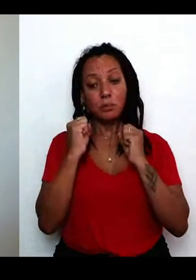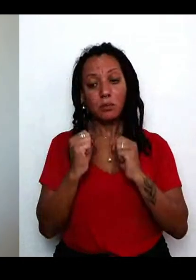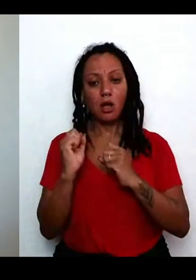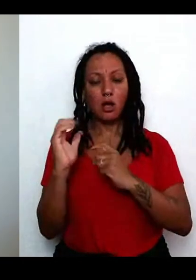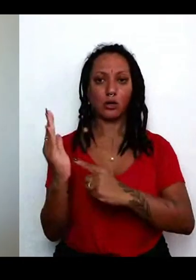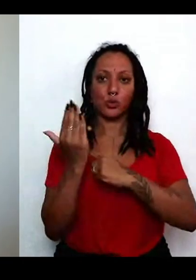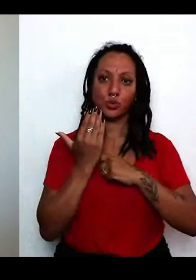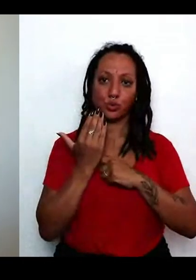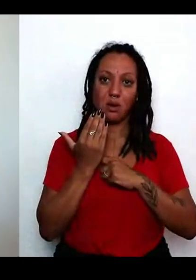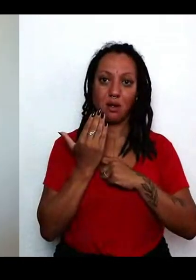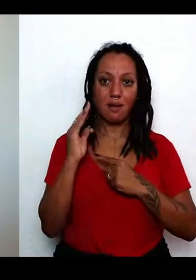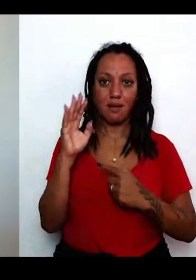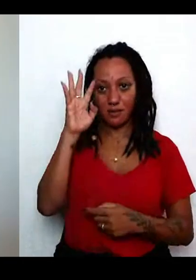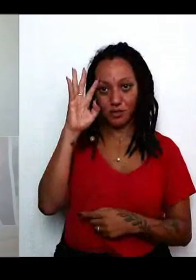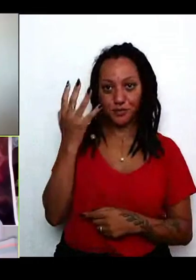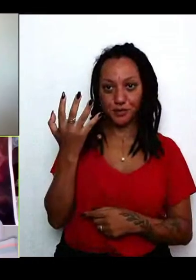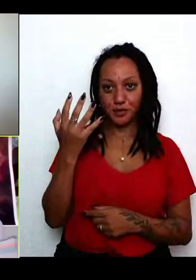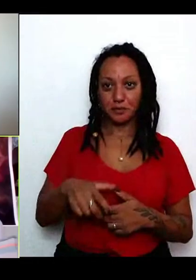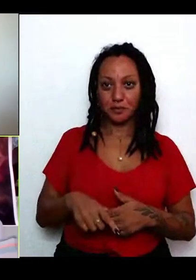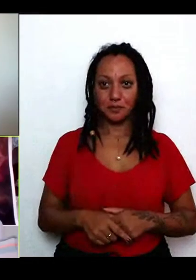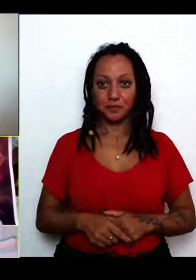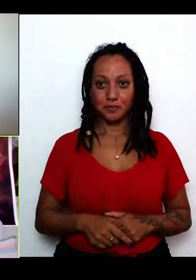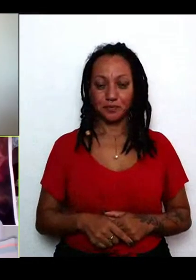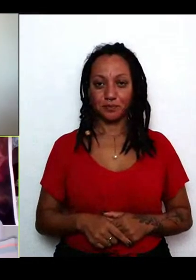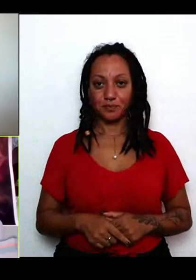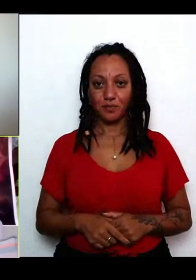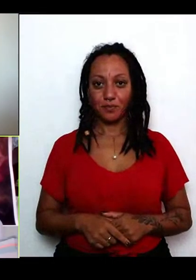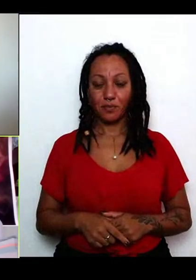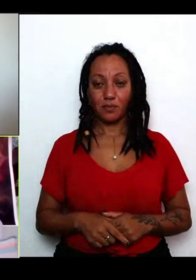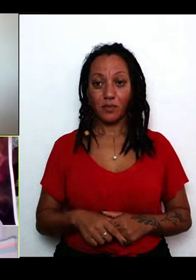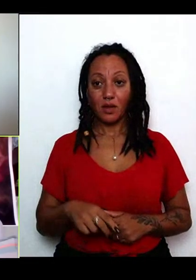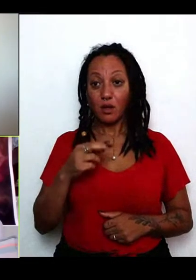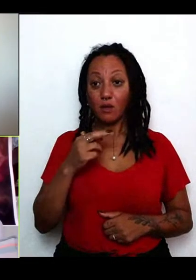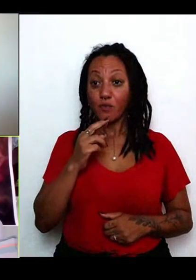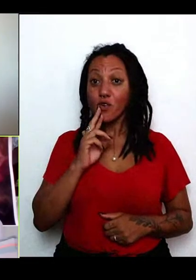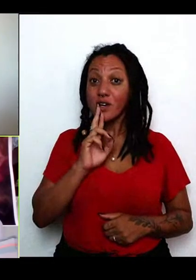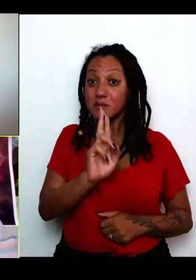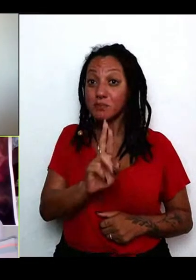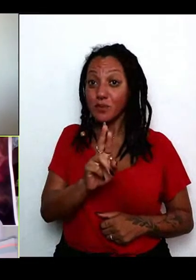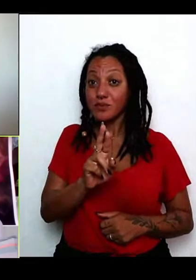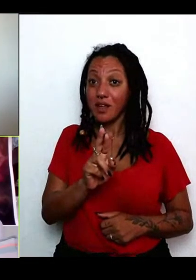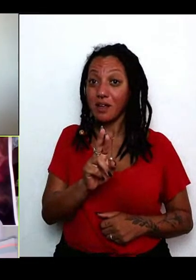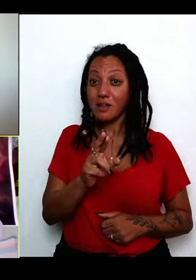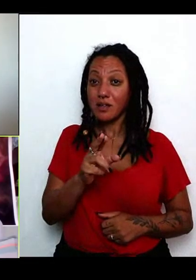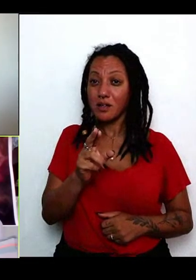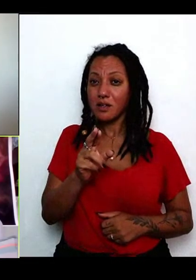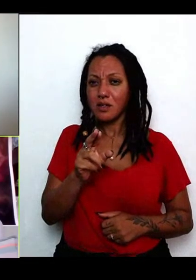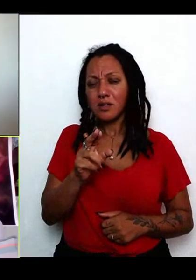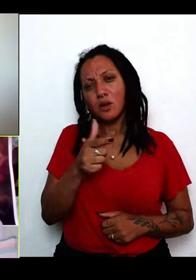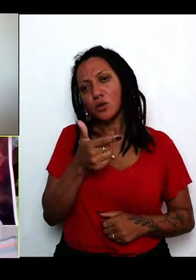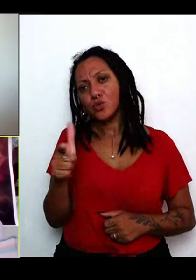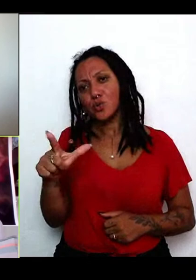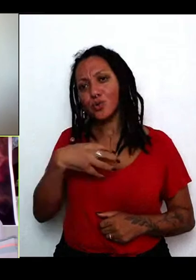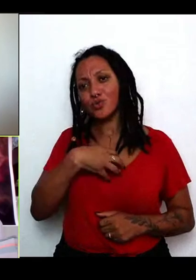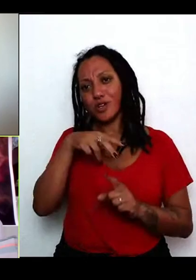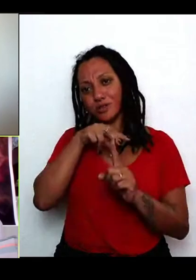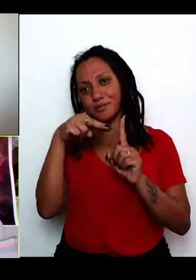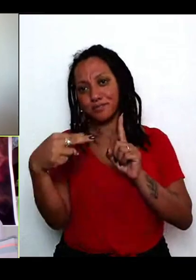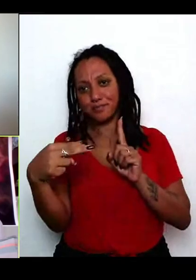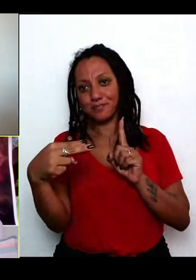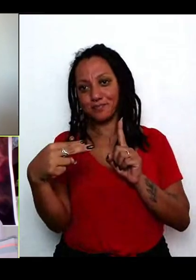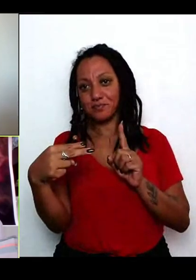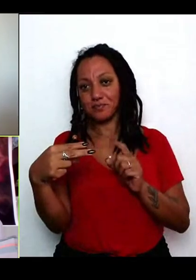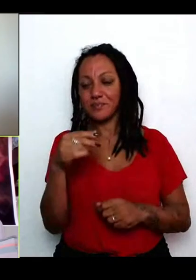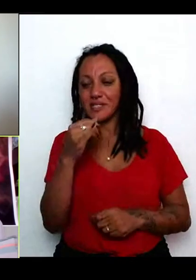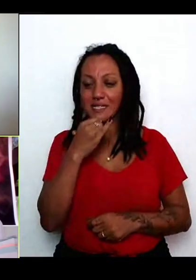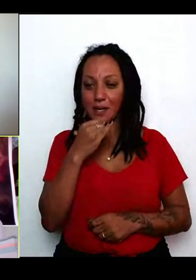perspective because I find it interesting in a way I'm about to launch a project with Naja